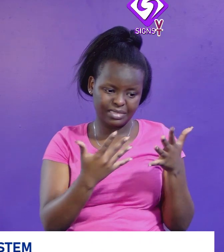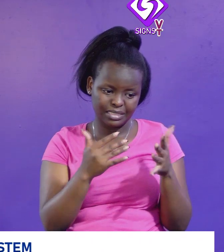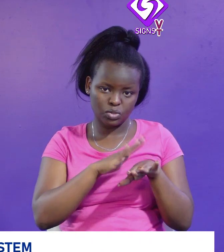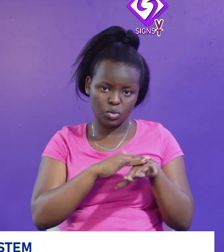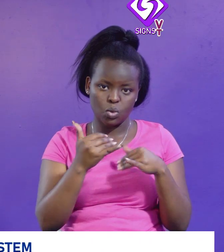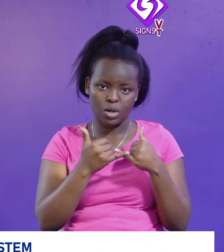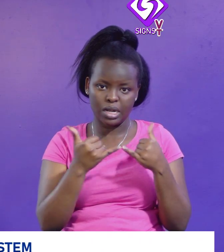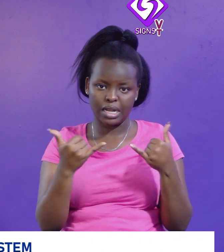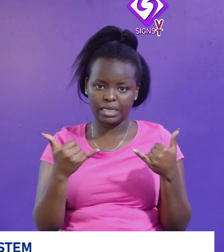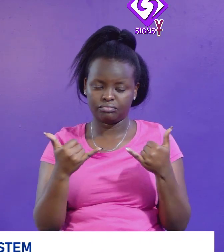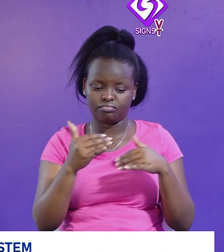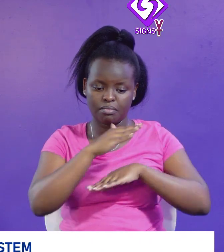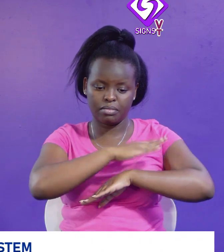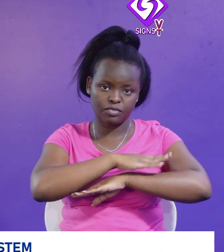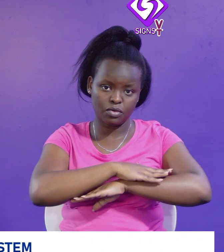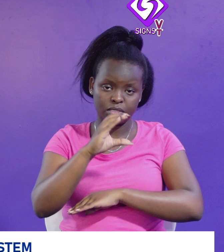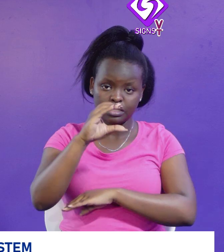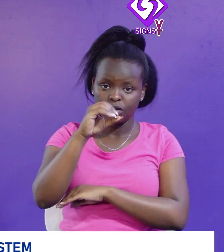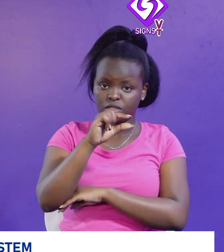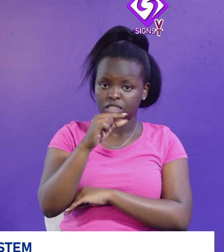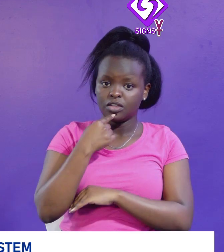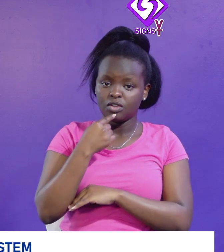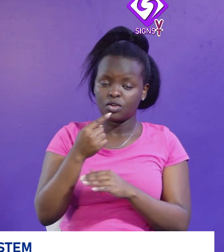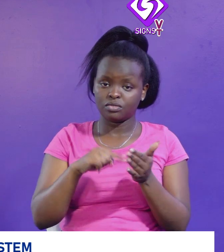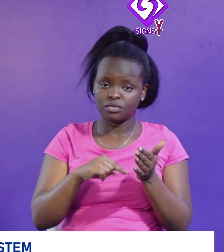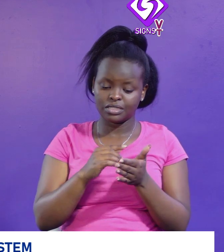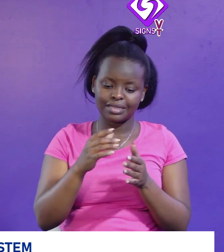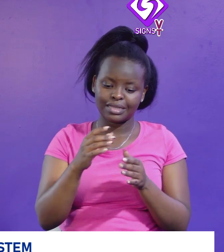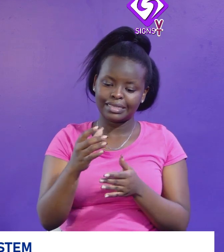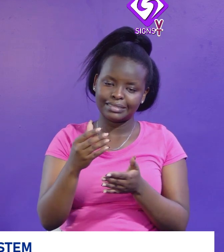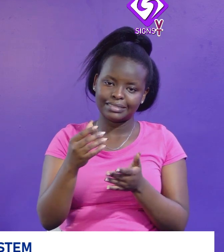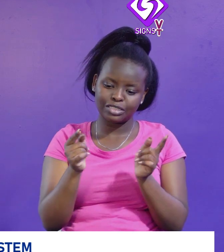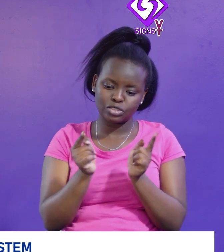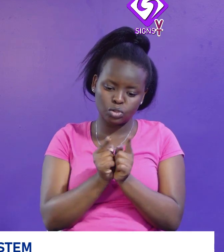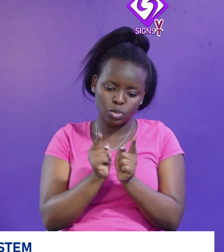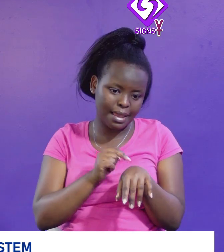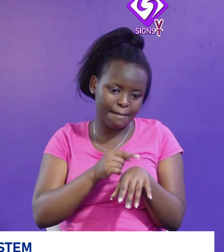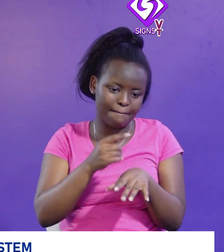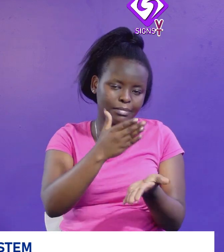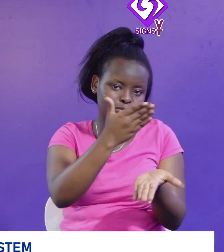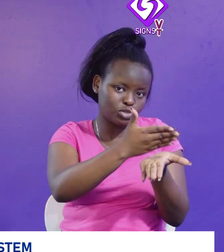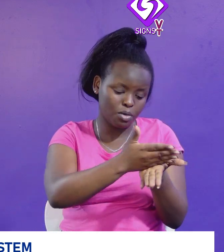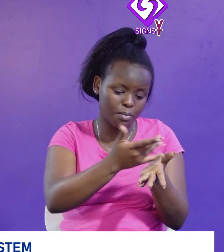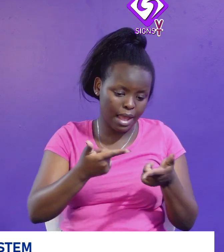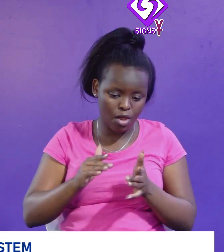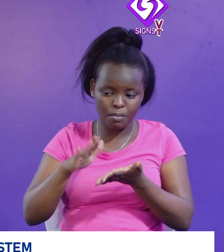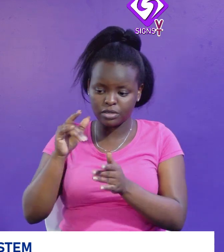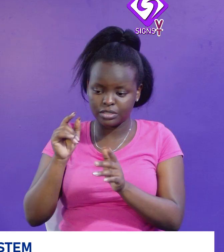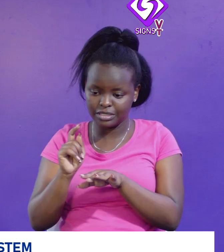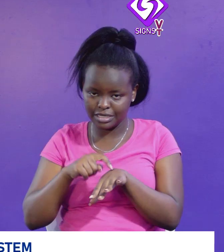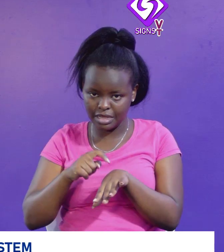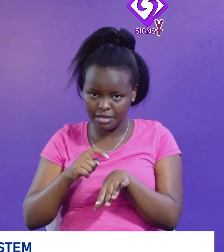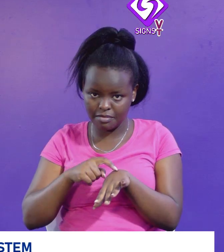The Council of Governors has called for a temporary halt to the implementation to allow for more time for